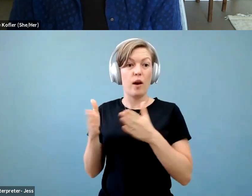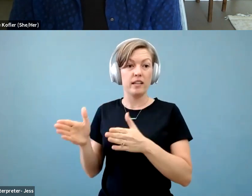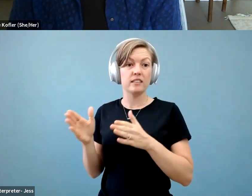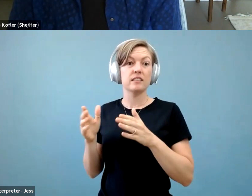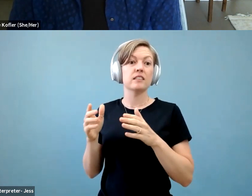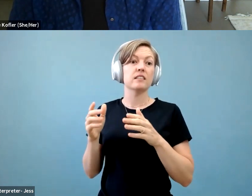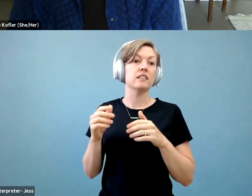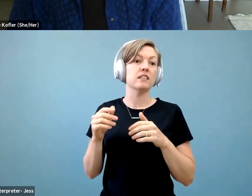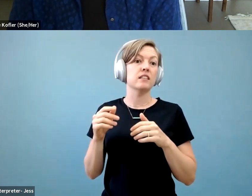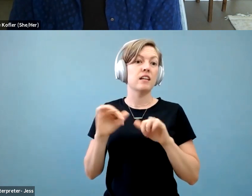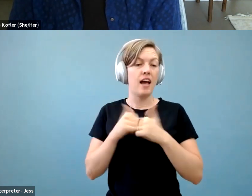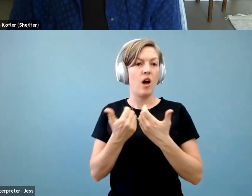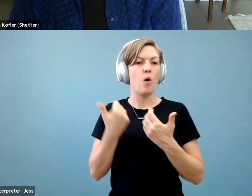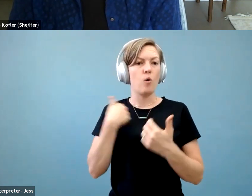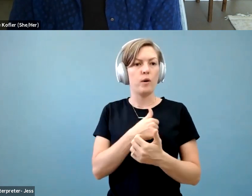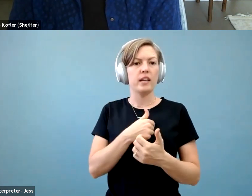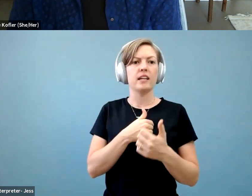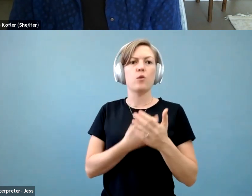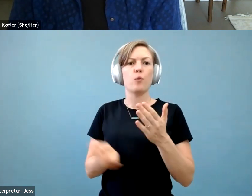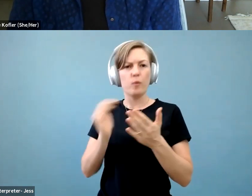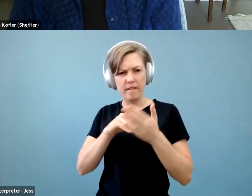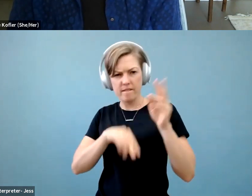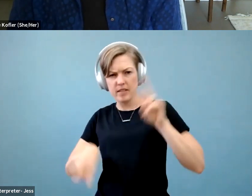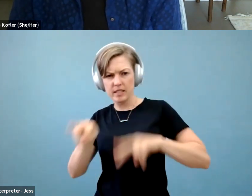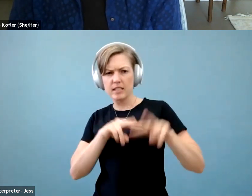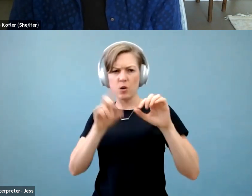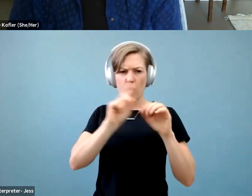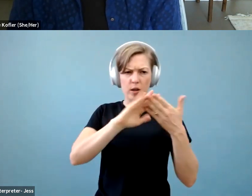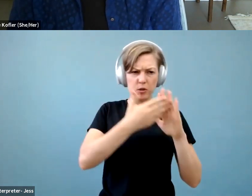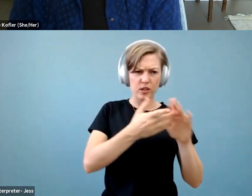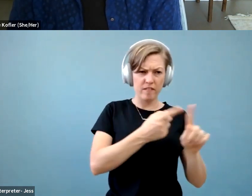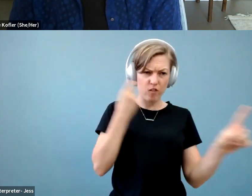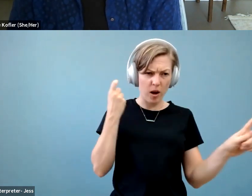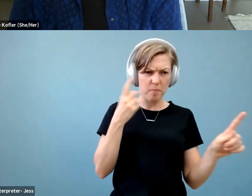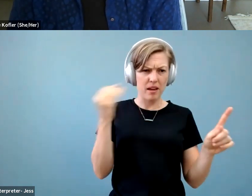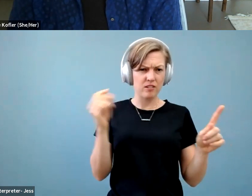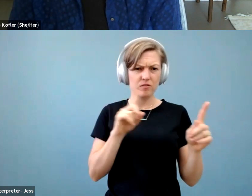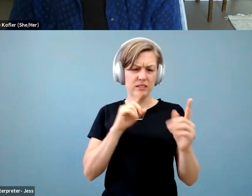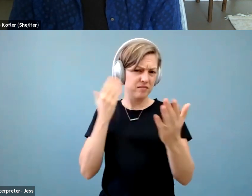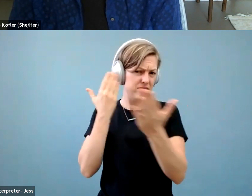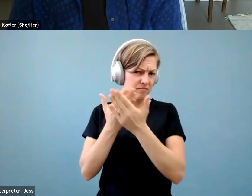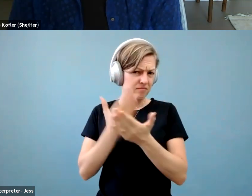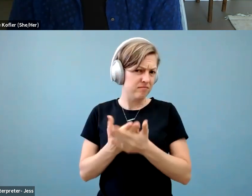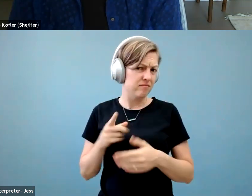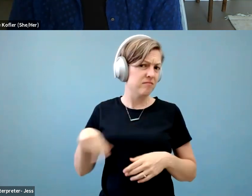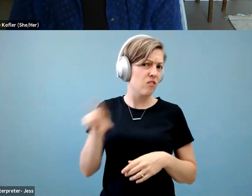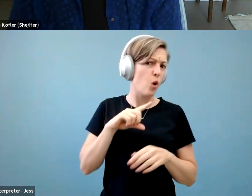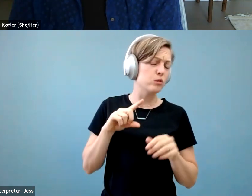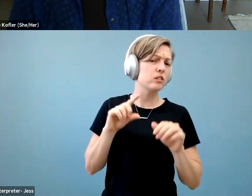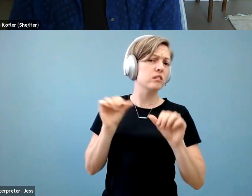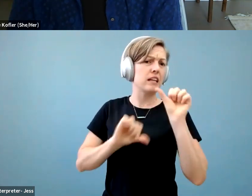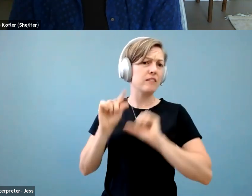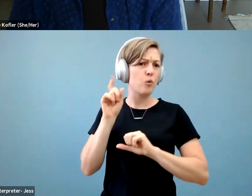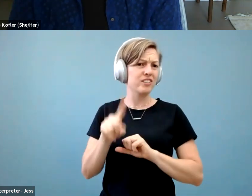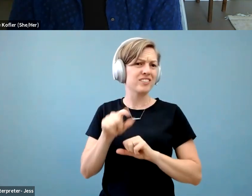ways in which we're revisiting where communities come from and the validity of those scientific questions, they're not